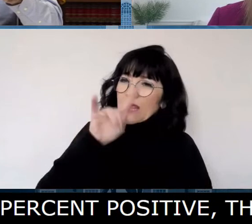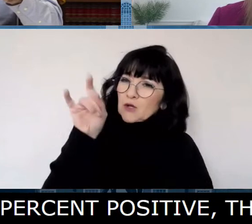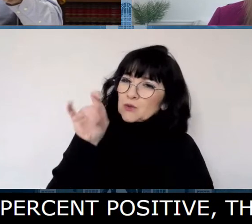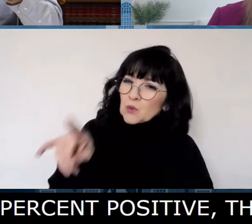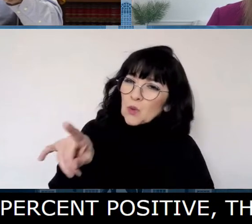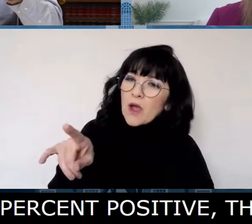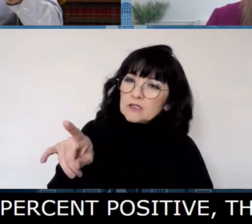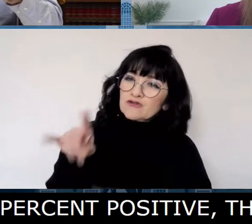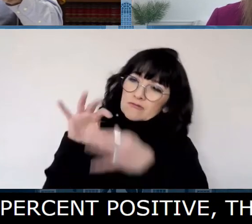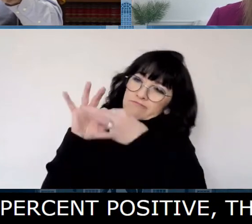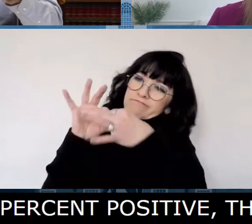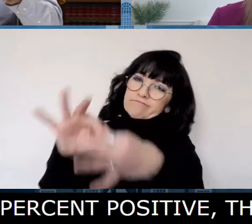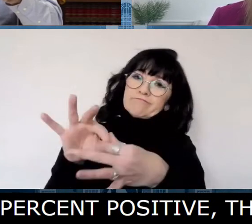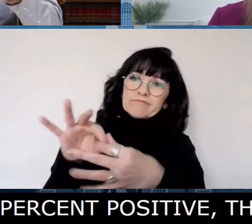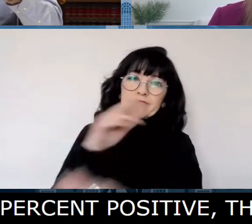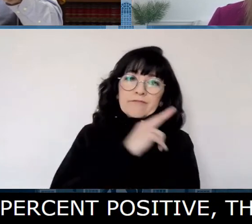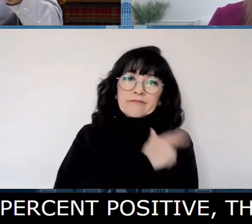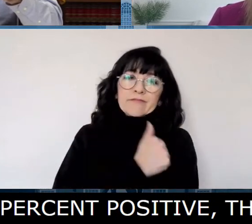around